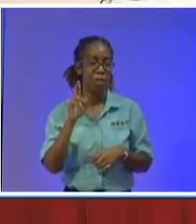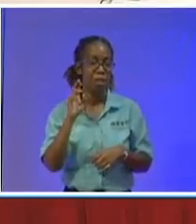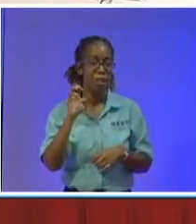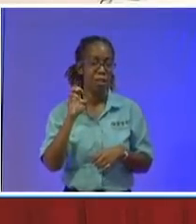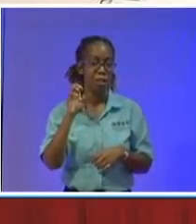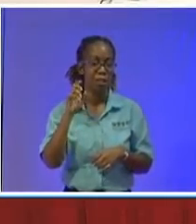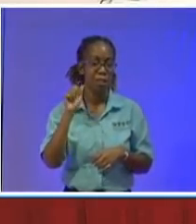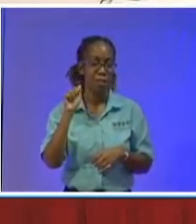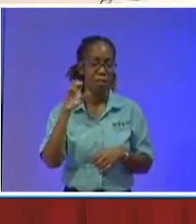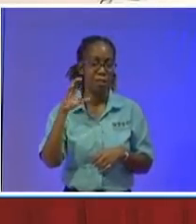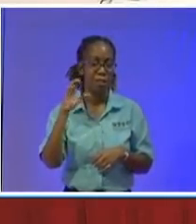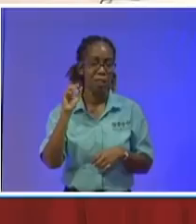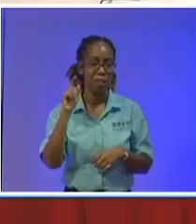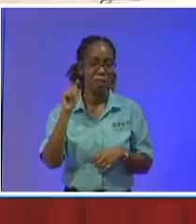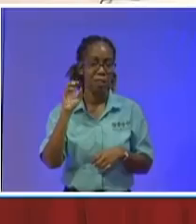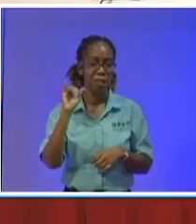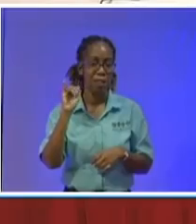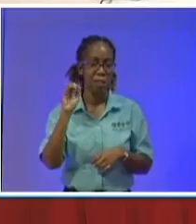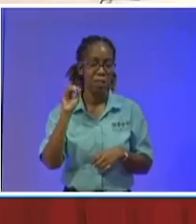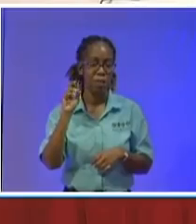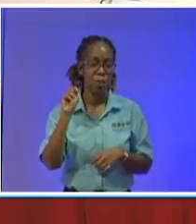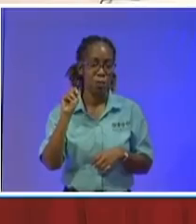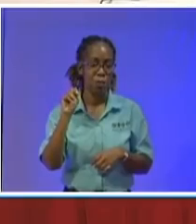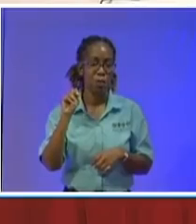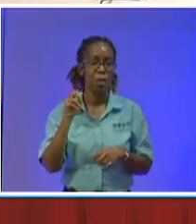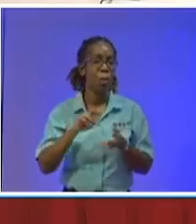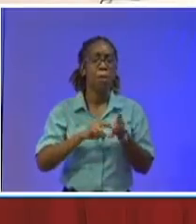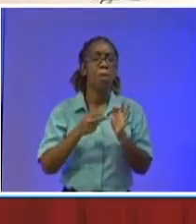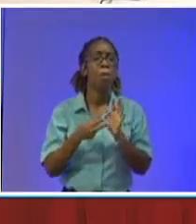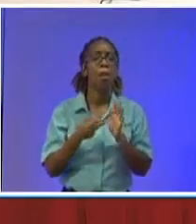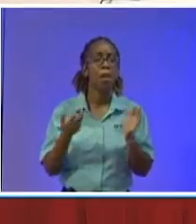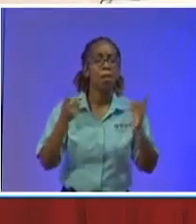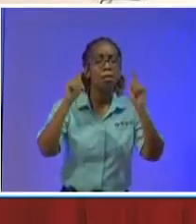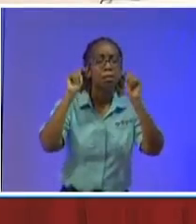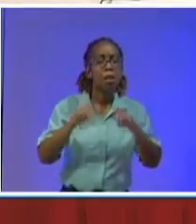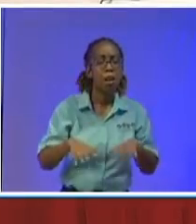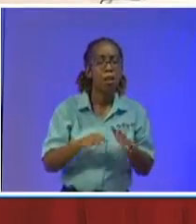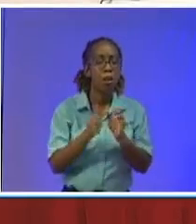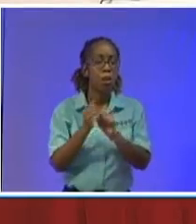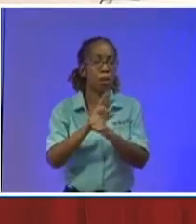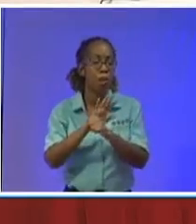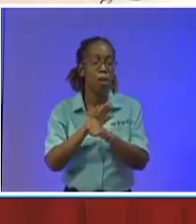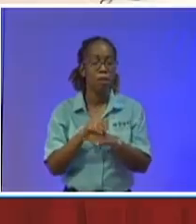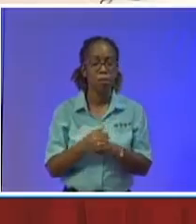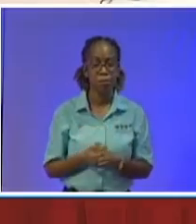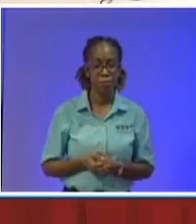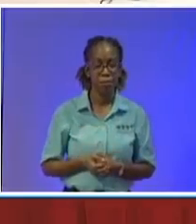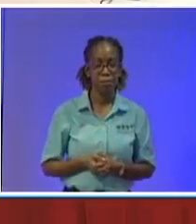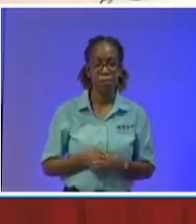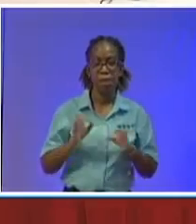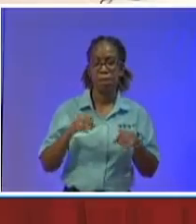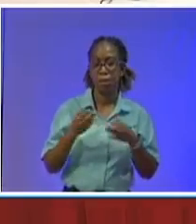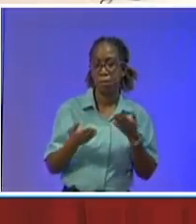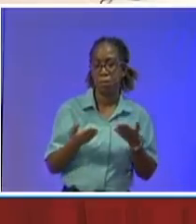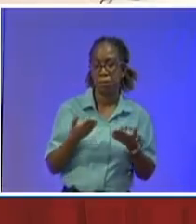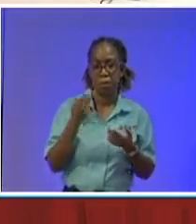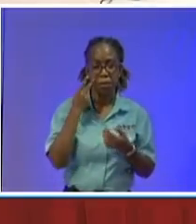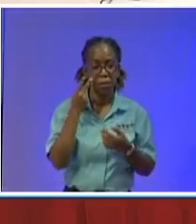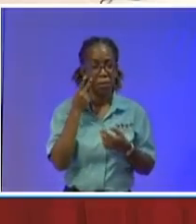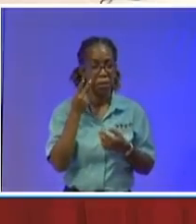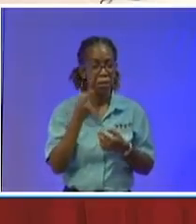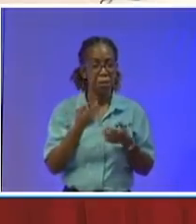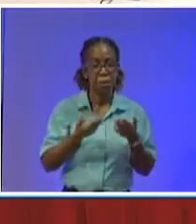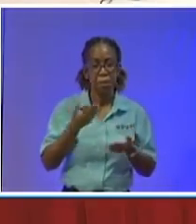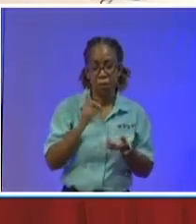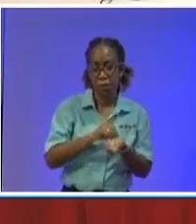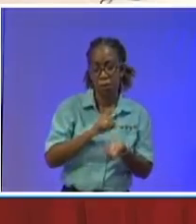And is a reactive reading the basis for a general practitioner to refuse to see a patient? Also, I know we have ventilated this